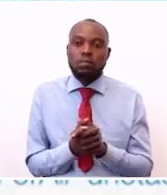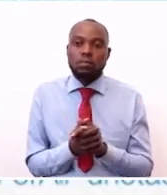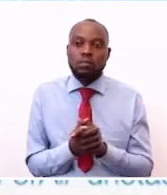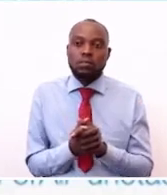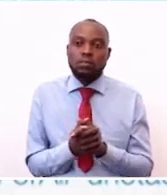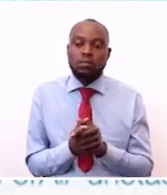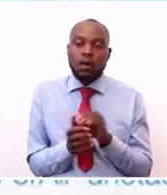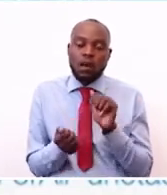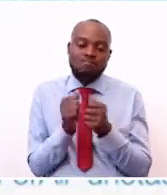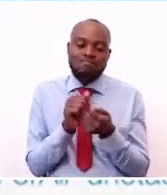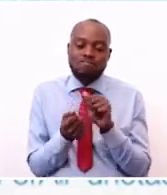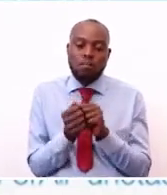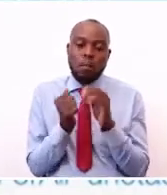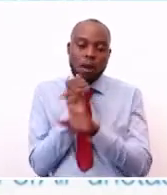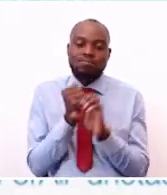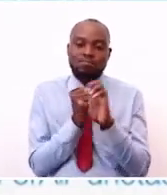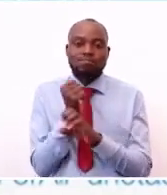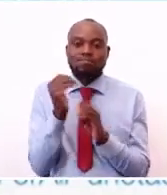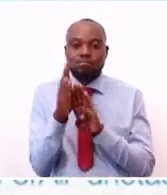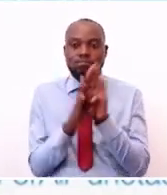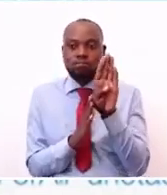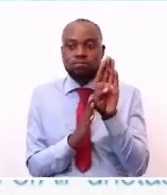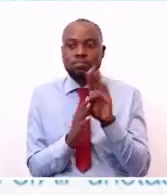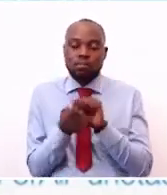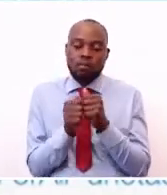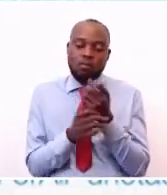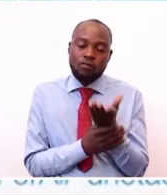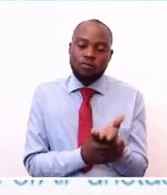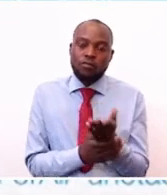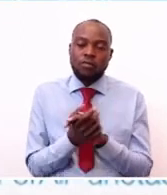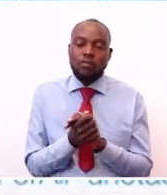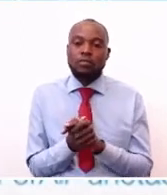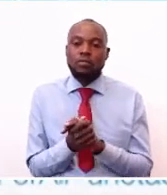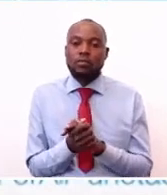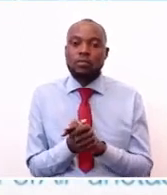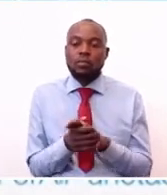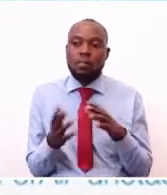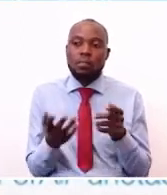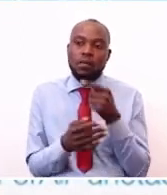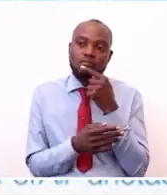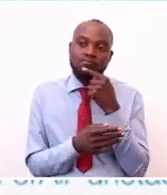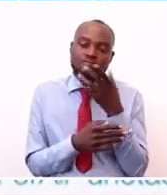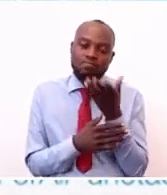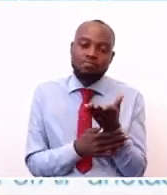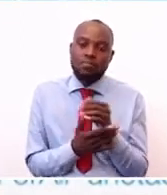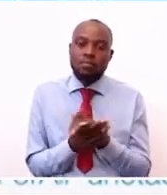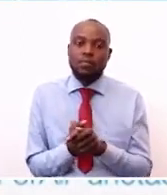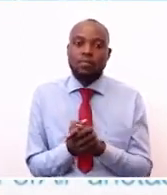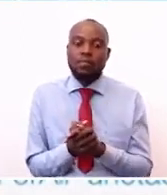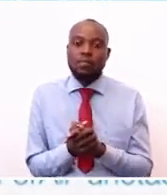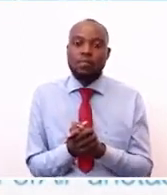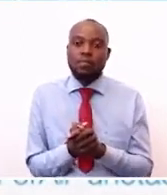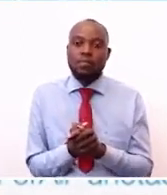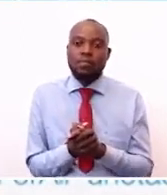of this kind of cascade of crises as being really rather enormous. So there's been